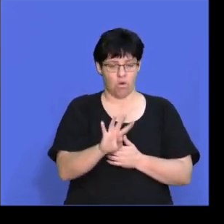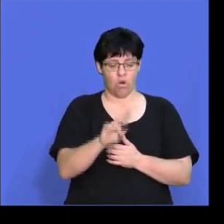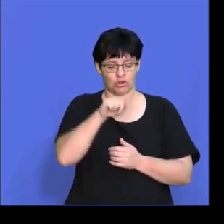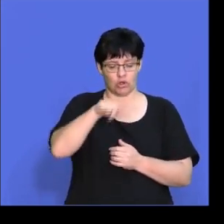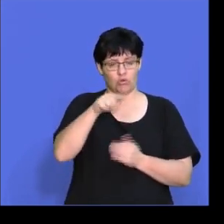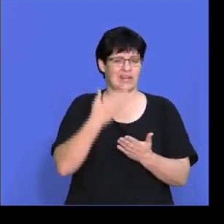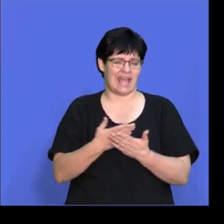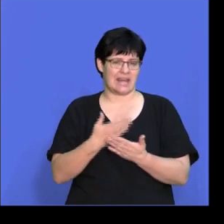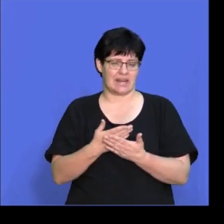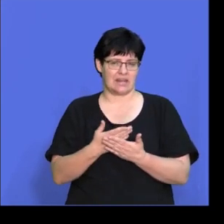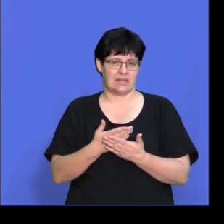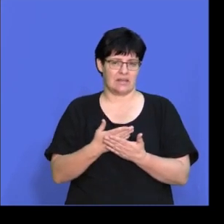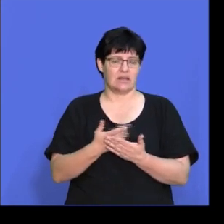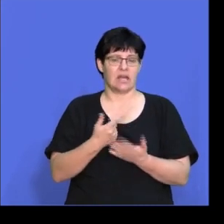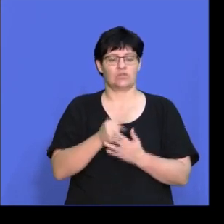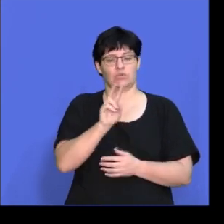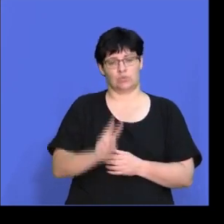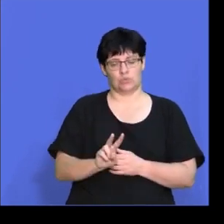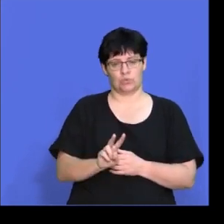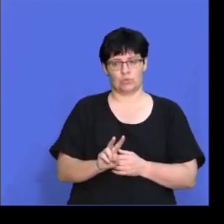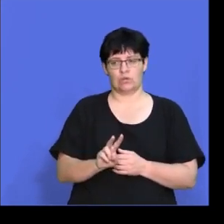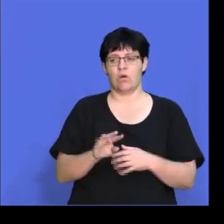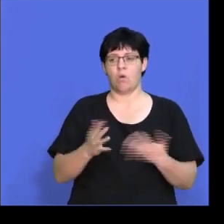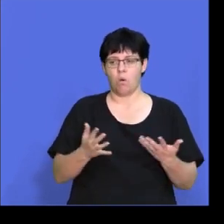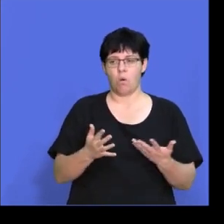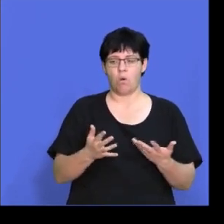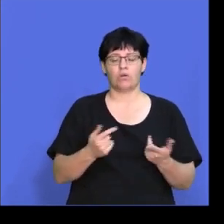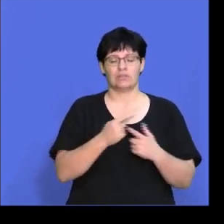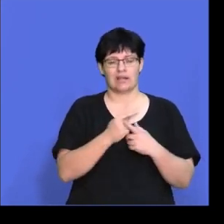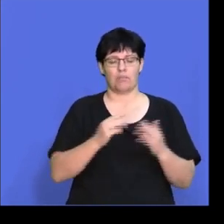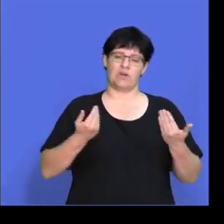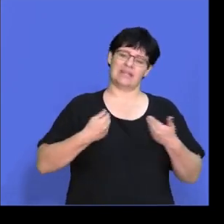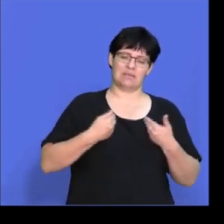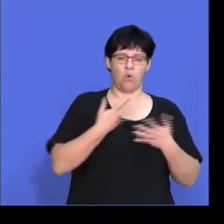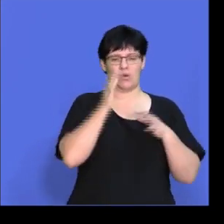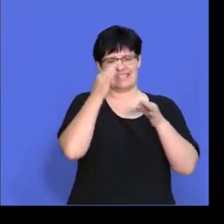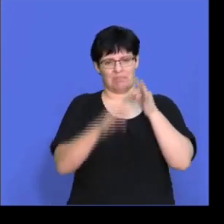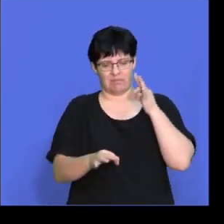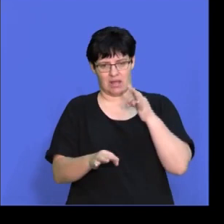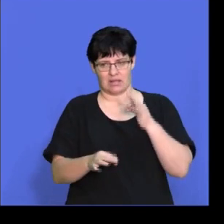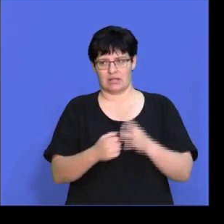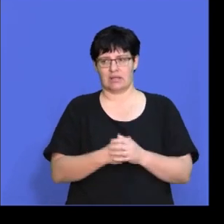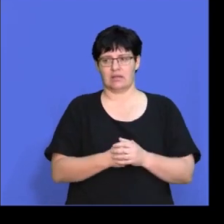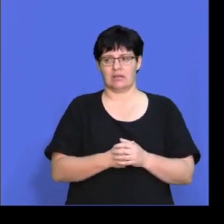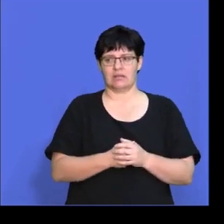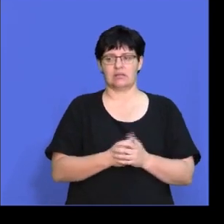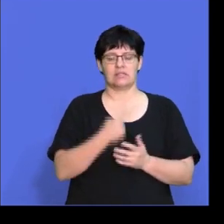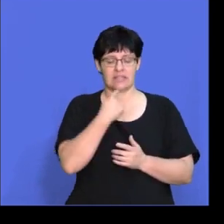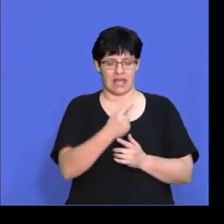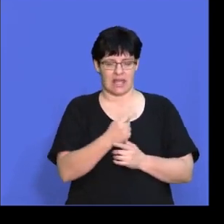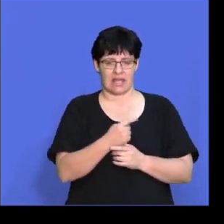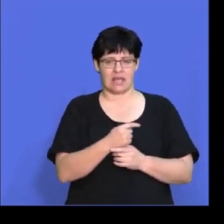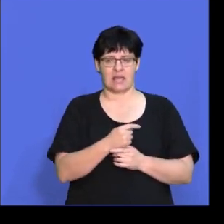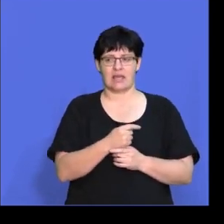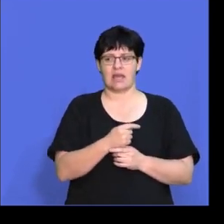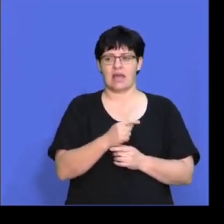of the 4. Obviously, the square root of 4 is 2. So we can just neaten that up a little, simplify that third